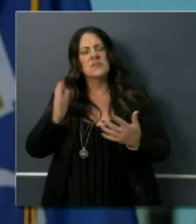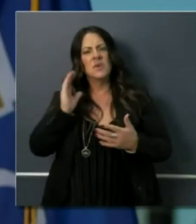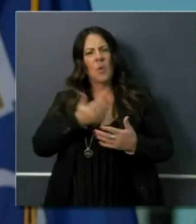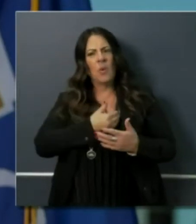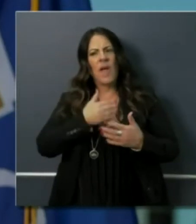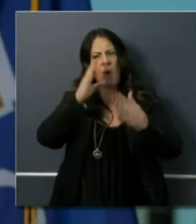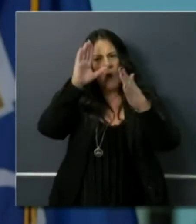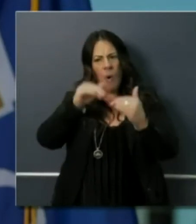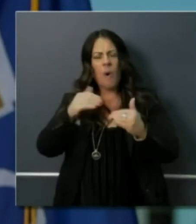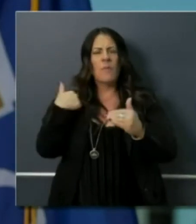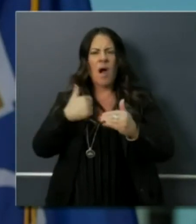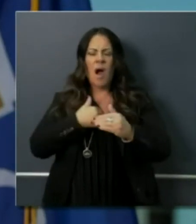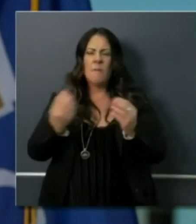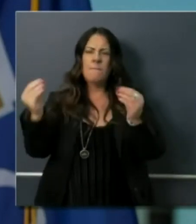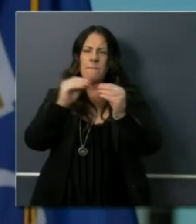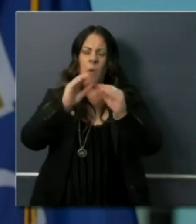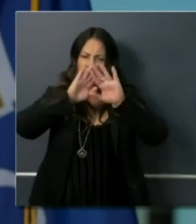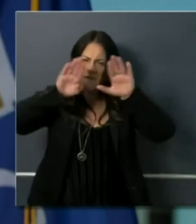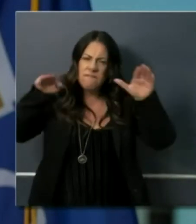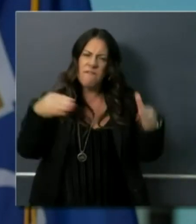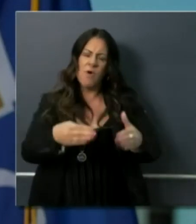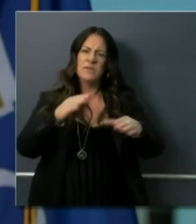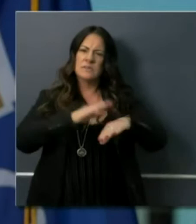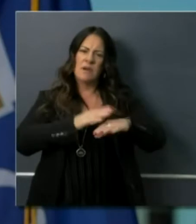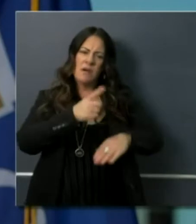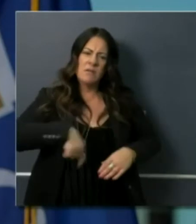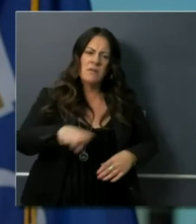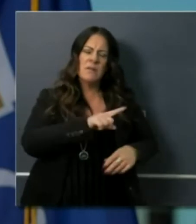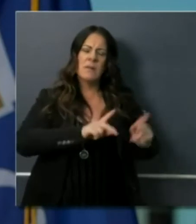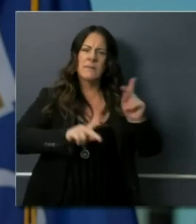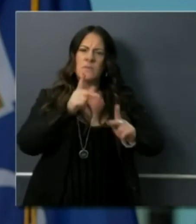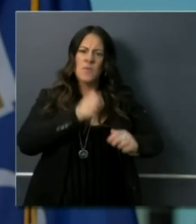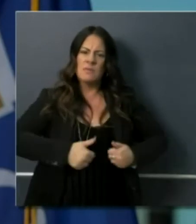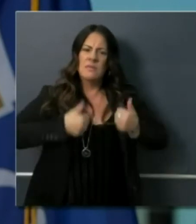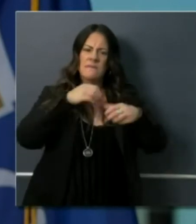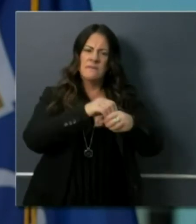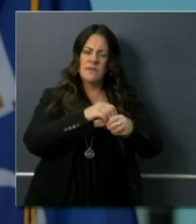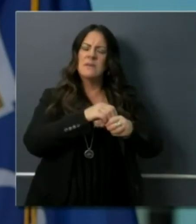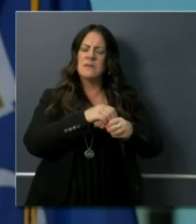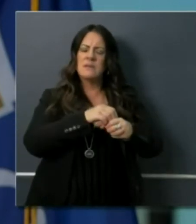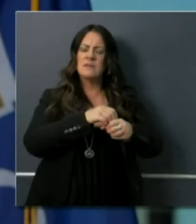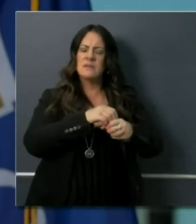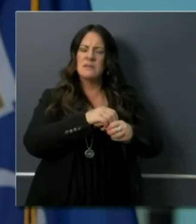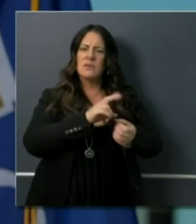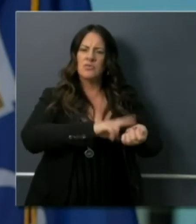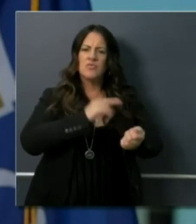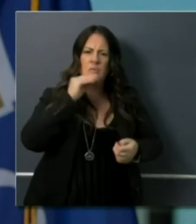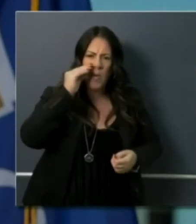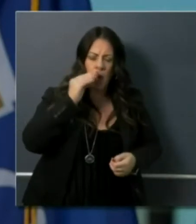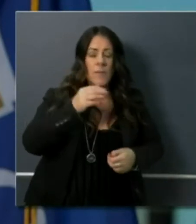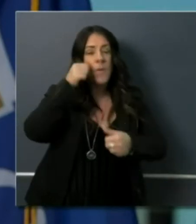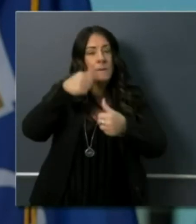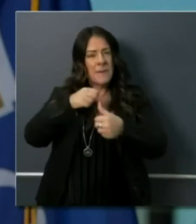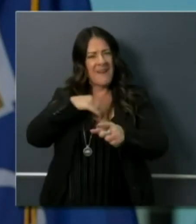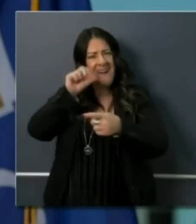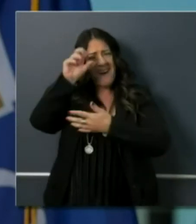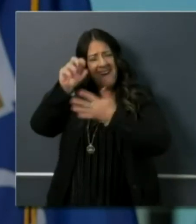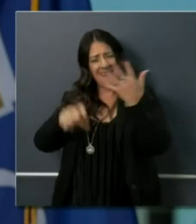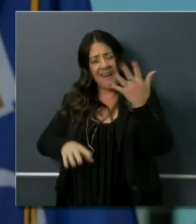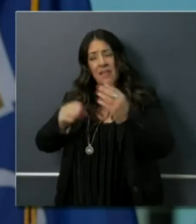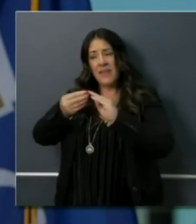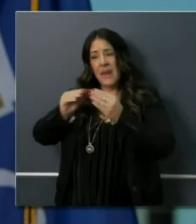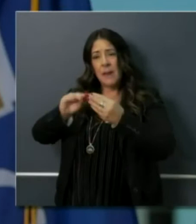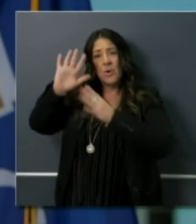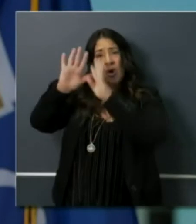focus around skilled nursing facilities, and as I mentioned when I was discussing the model, county by county, number of these